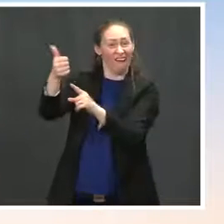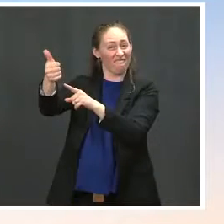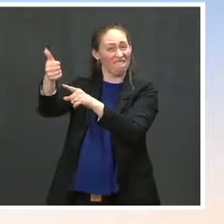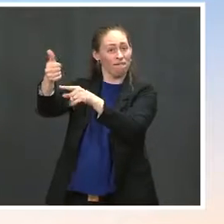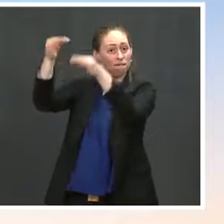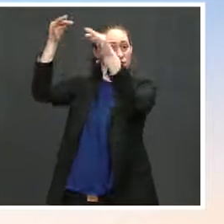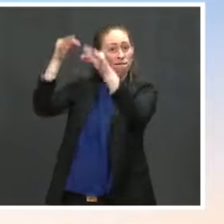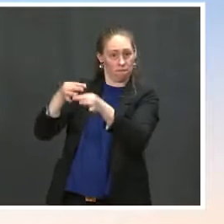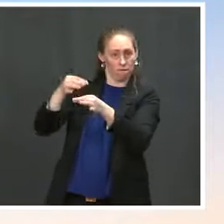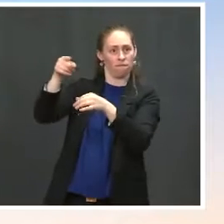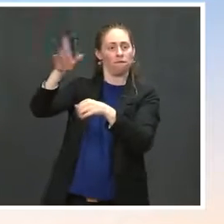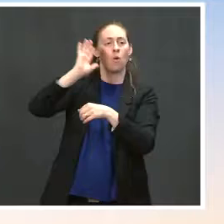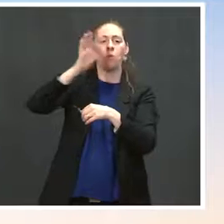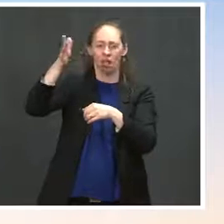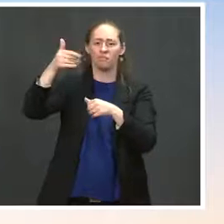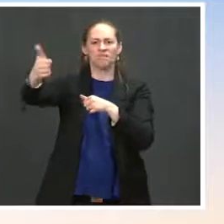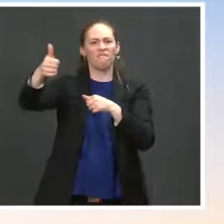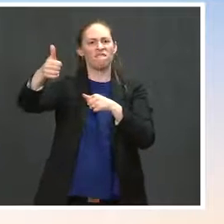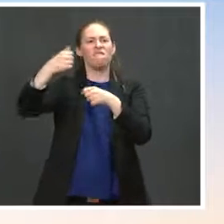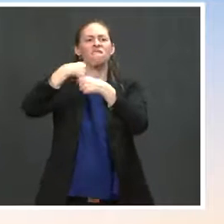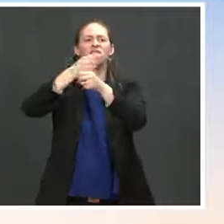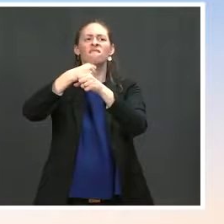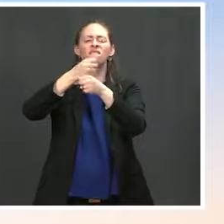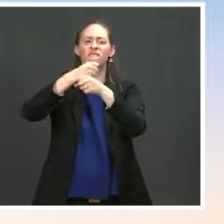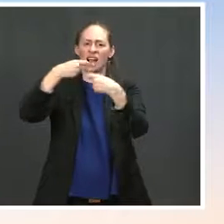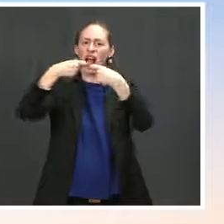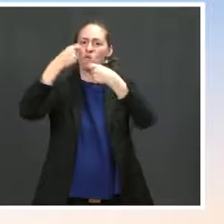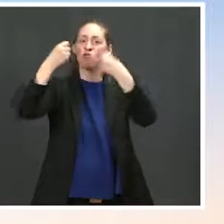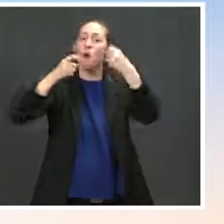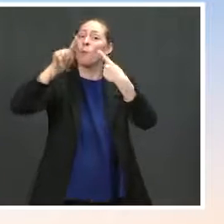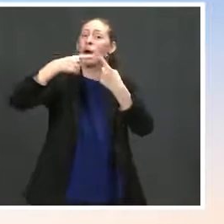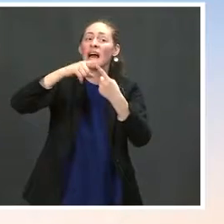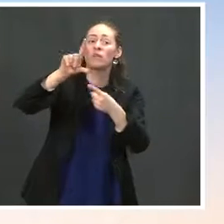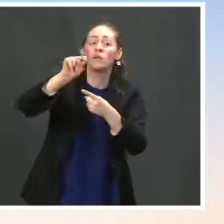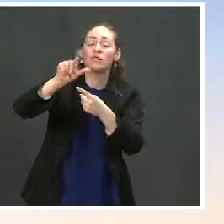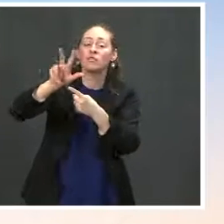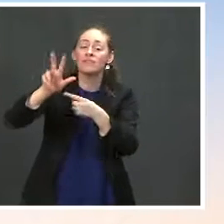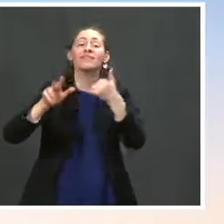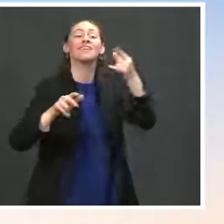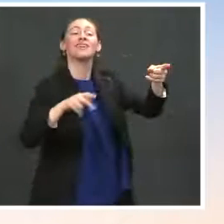electric vehicles as of 2035. And Ford Motor Company, ask the president